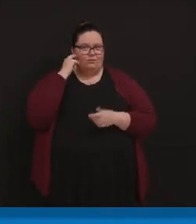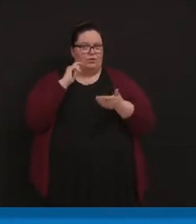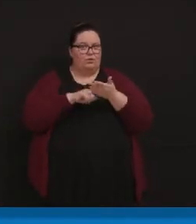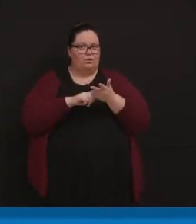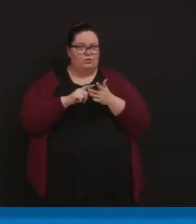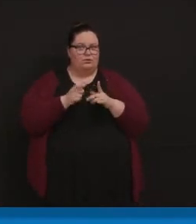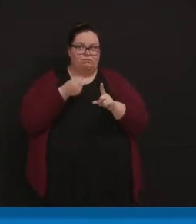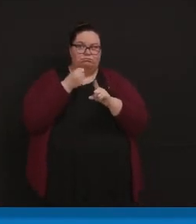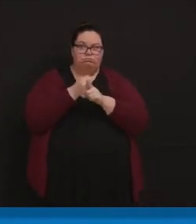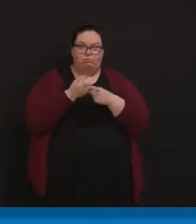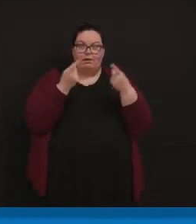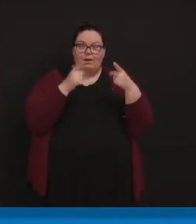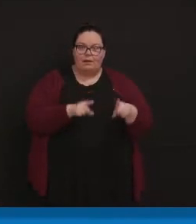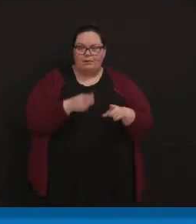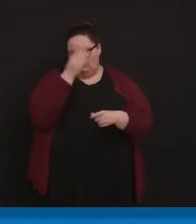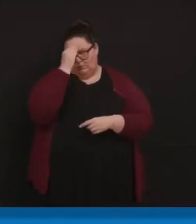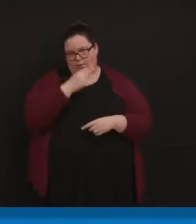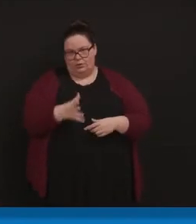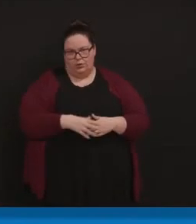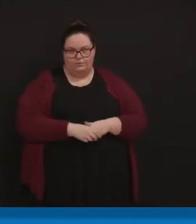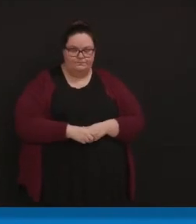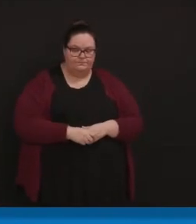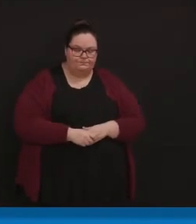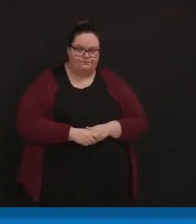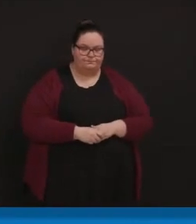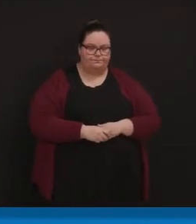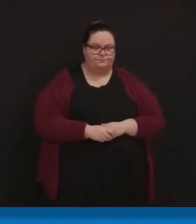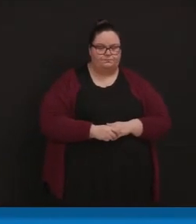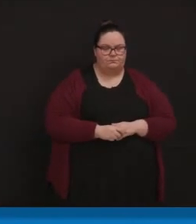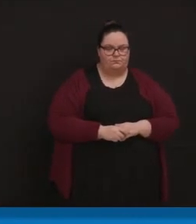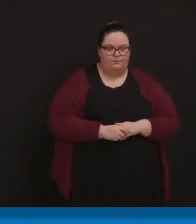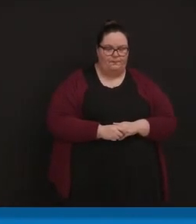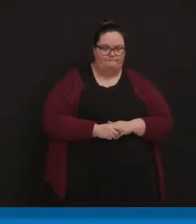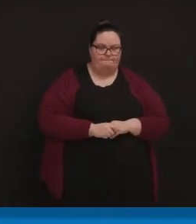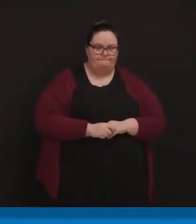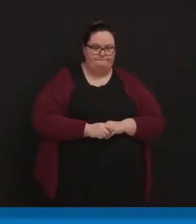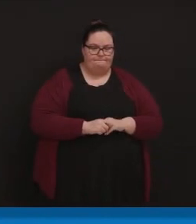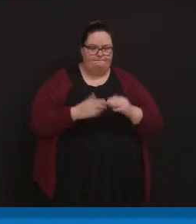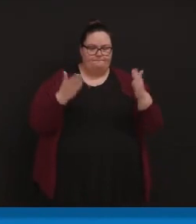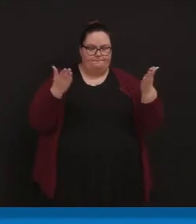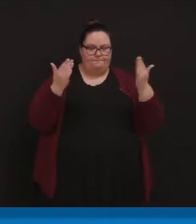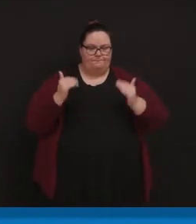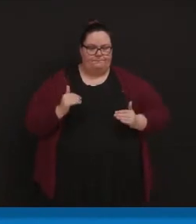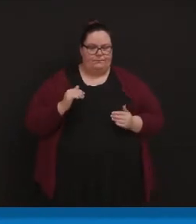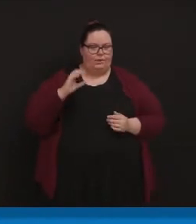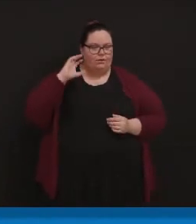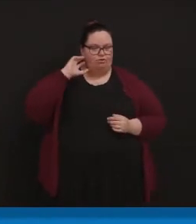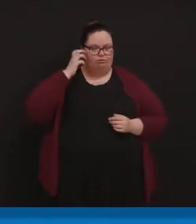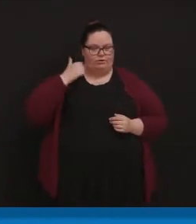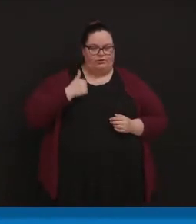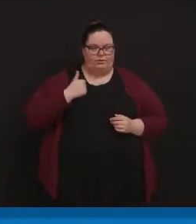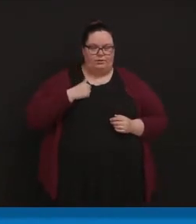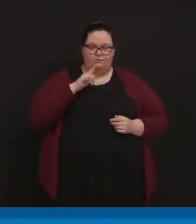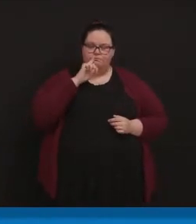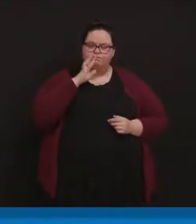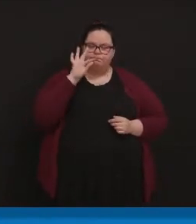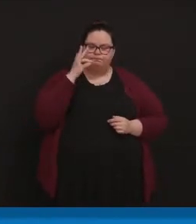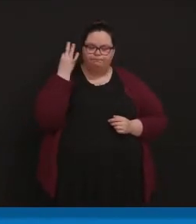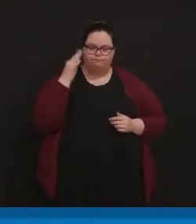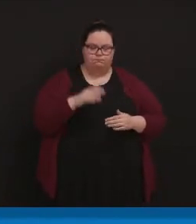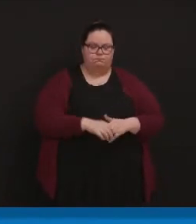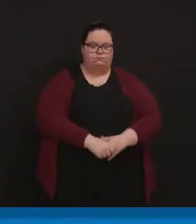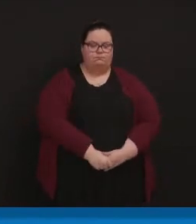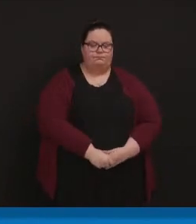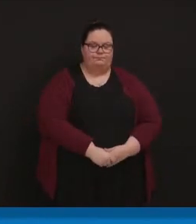variant effect. Thank you. Thank you. Rose Saint-Pierre, Radio-Canada. Oui,